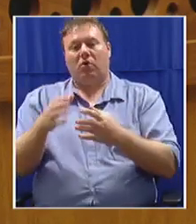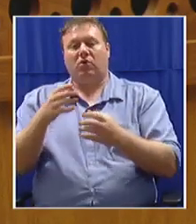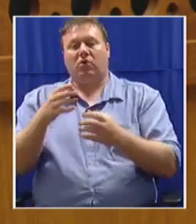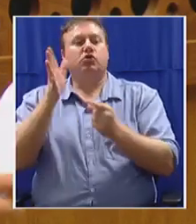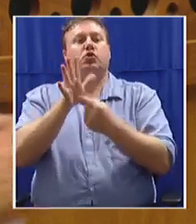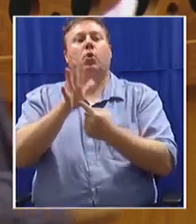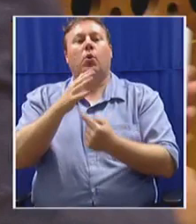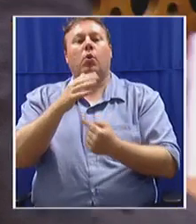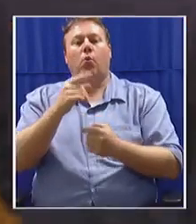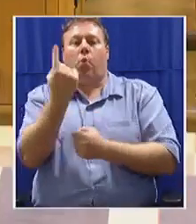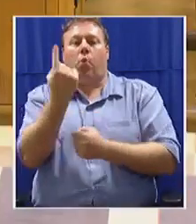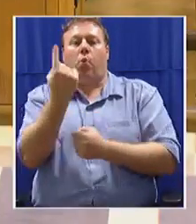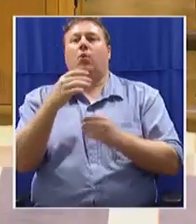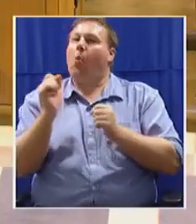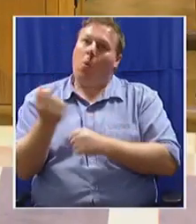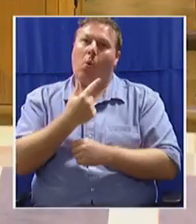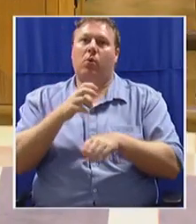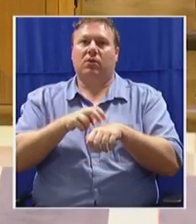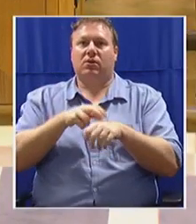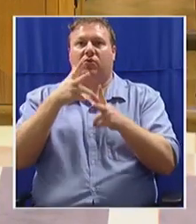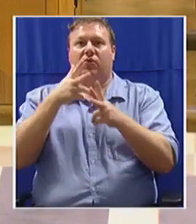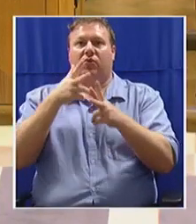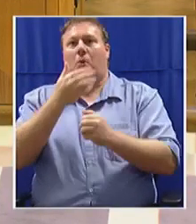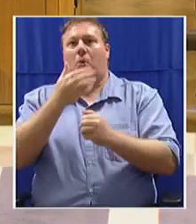you. The DA.